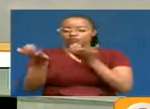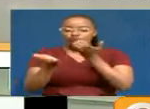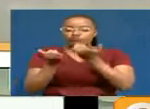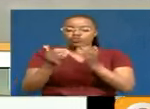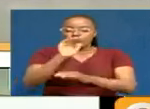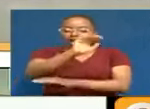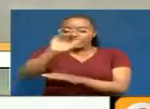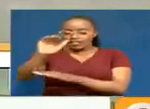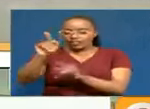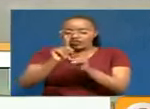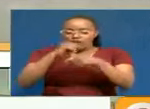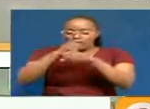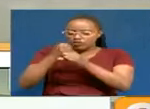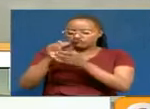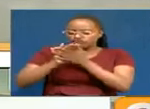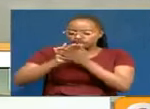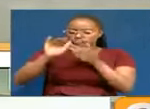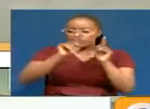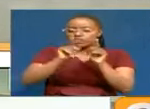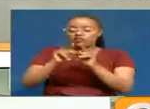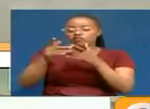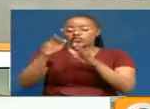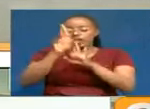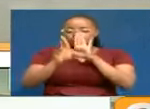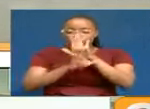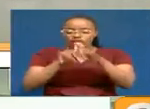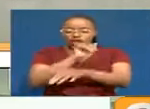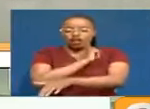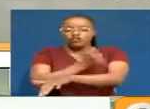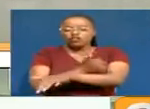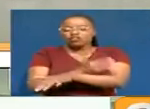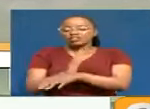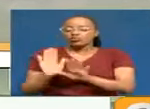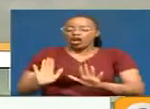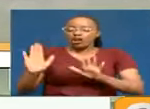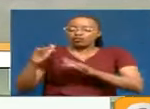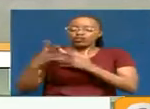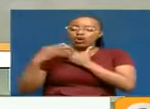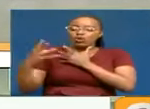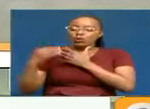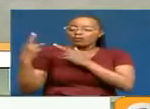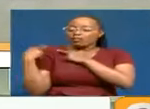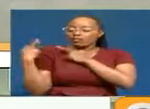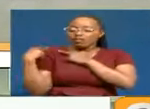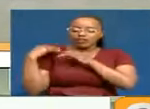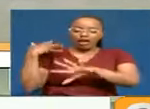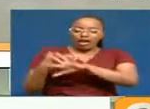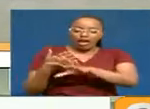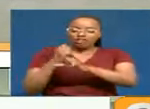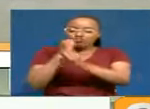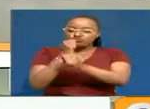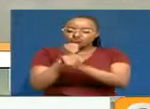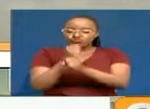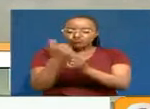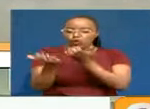businesses are calling for the streamlining of regulatory authorities to avoid overlapping of mandates that make it harder to do business in the